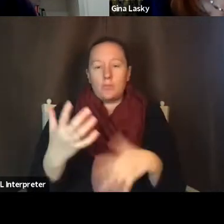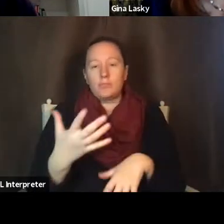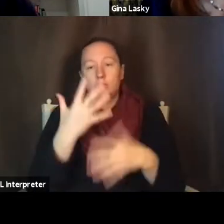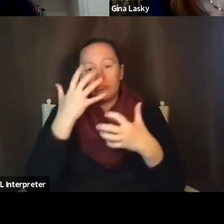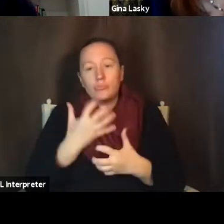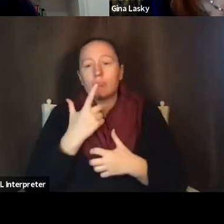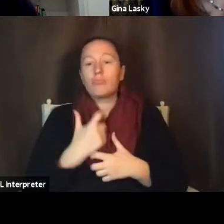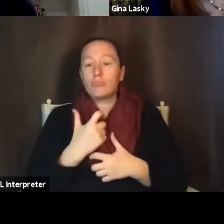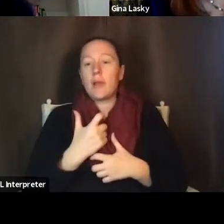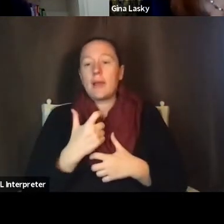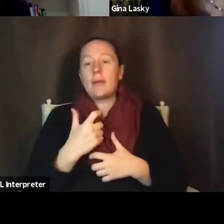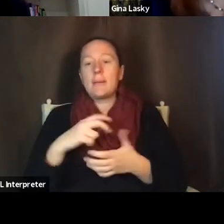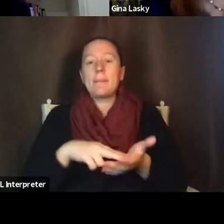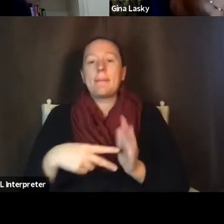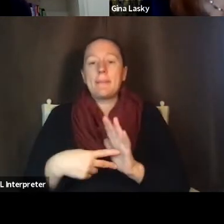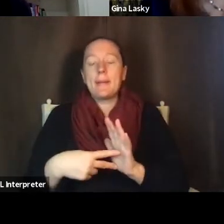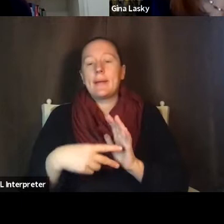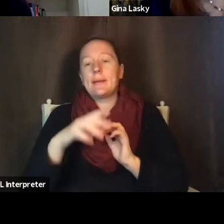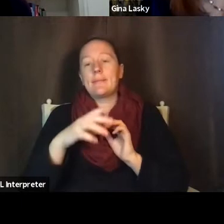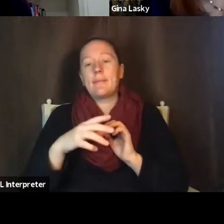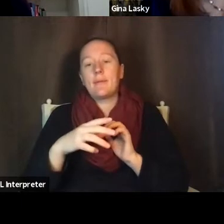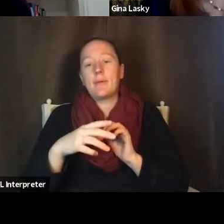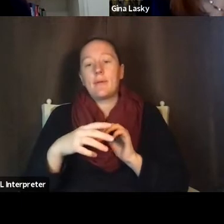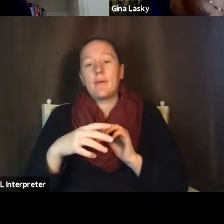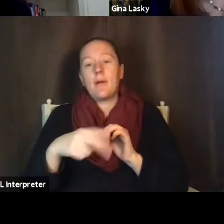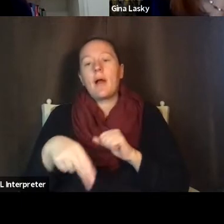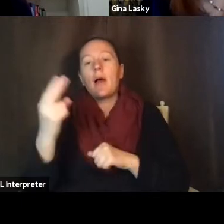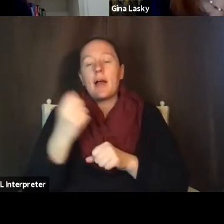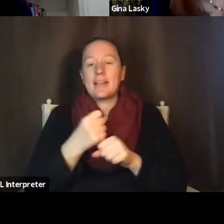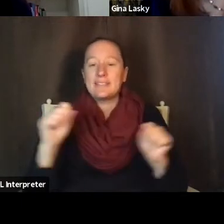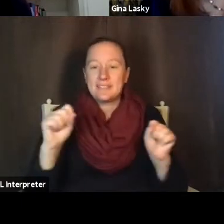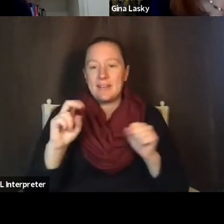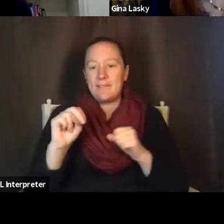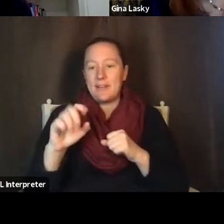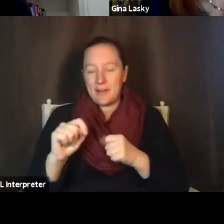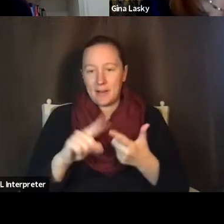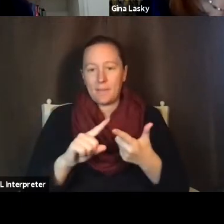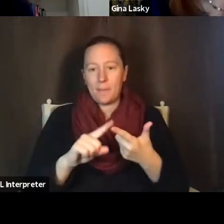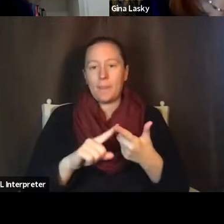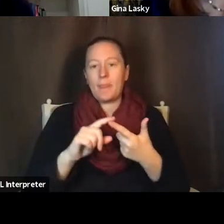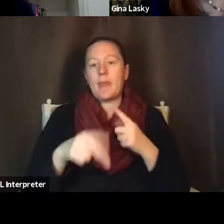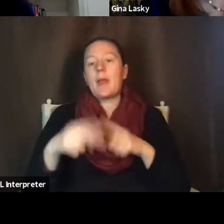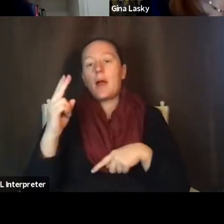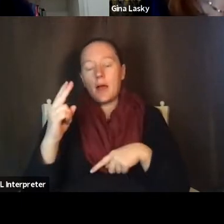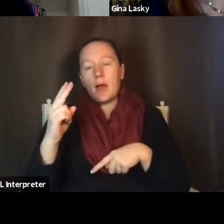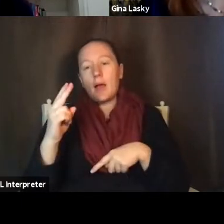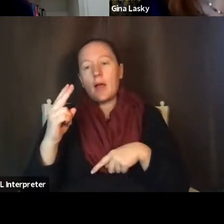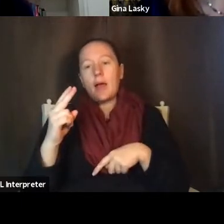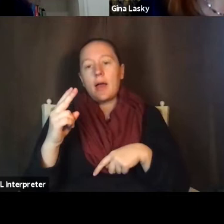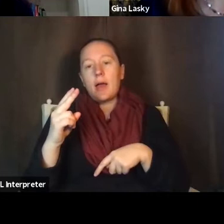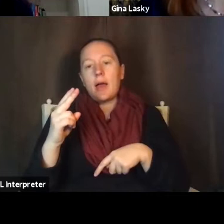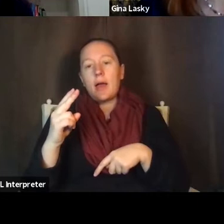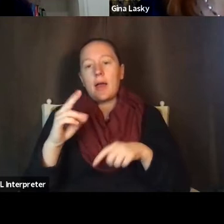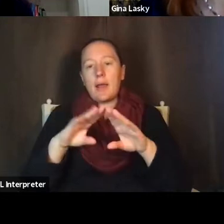red color indicates area of highest safety net need, as well as high percent of households with no vehicle. And so those